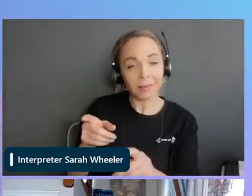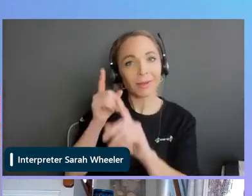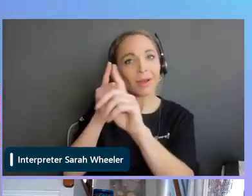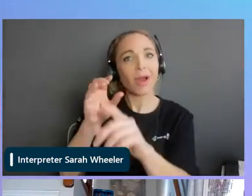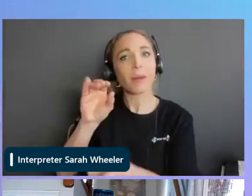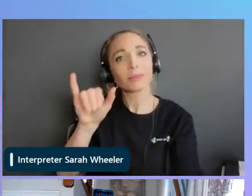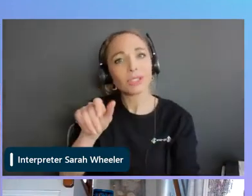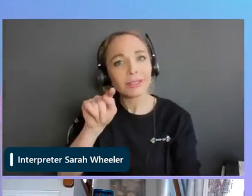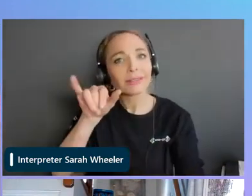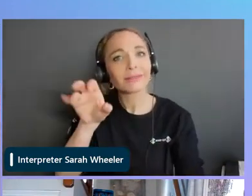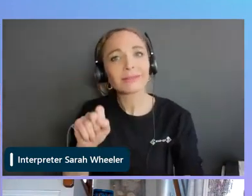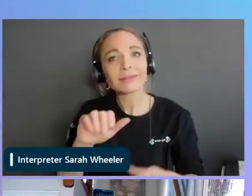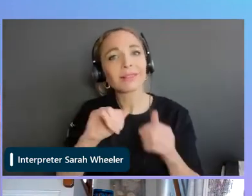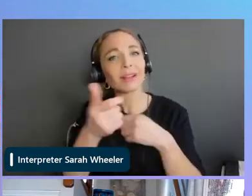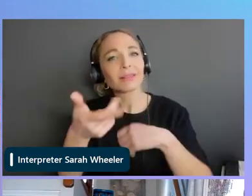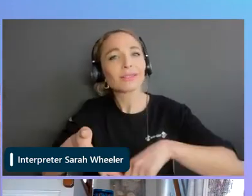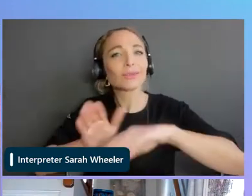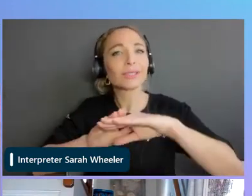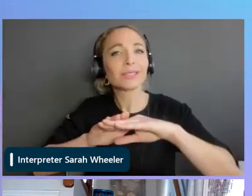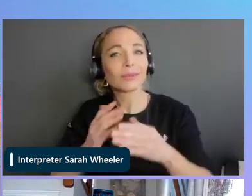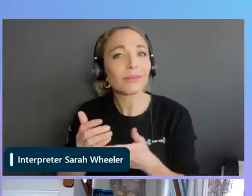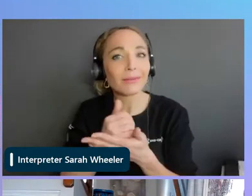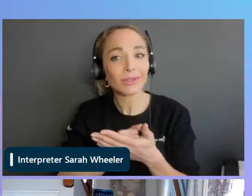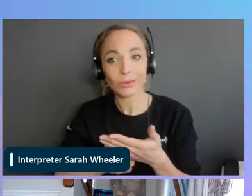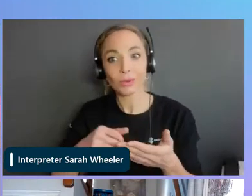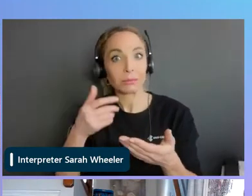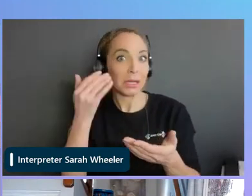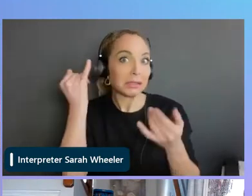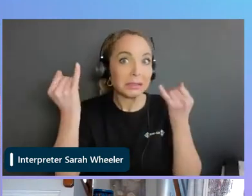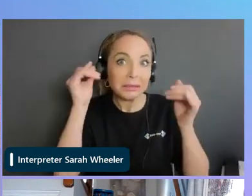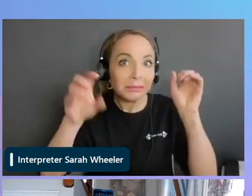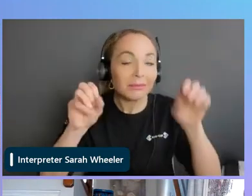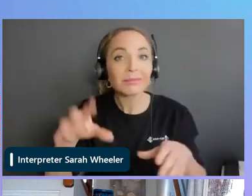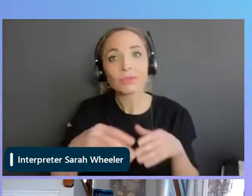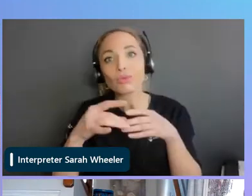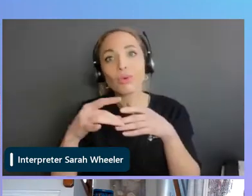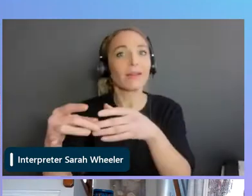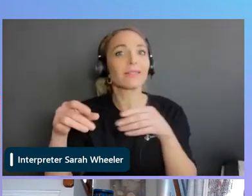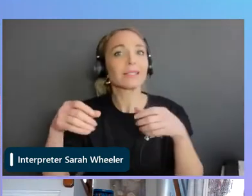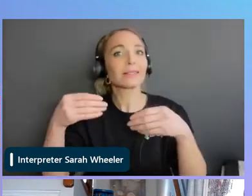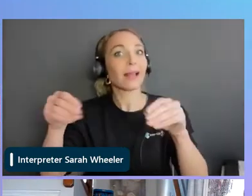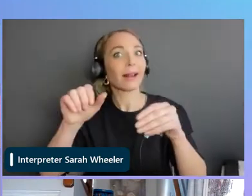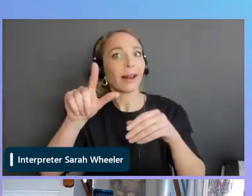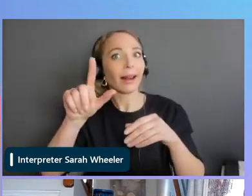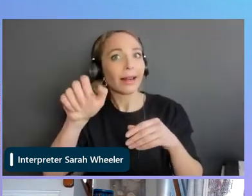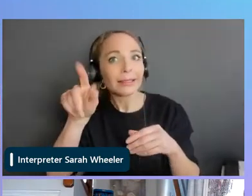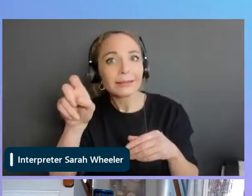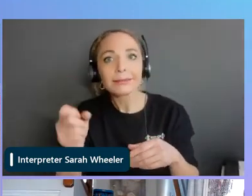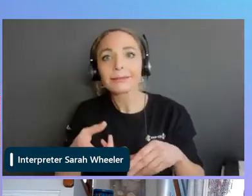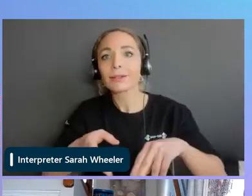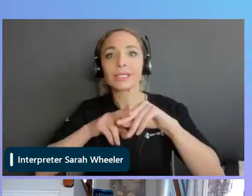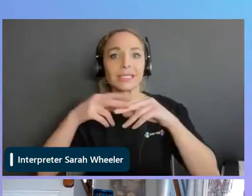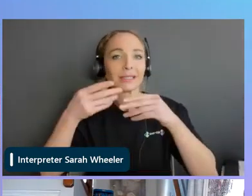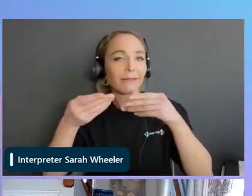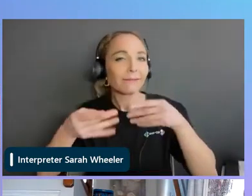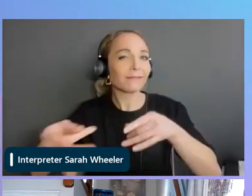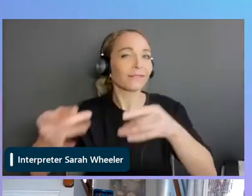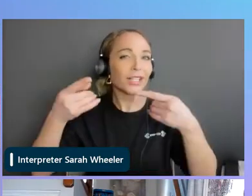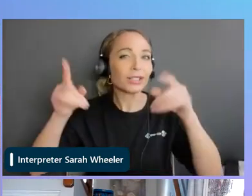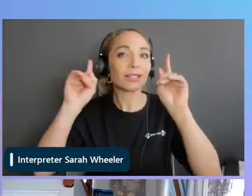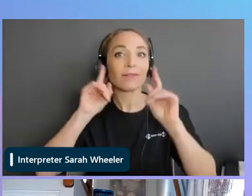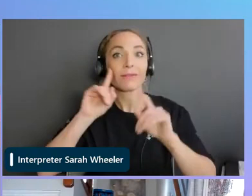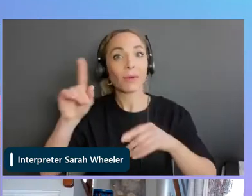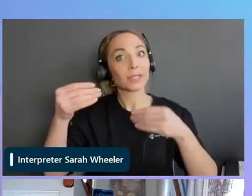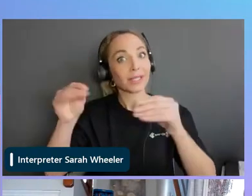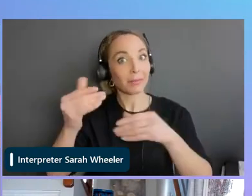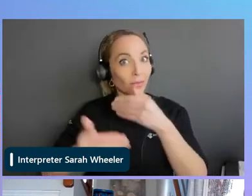revenue? Let's hear some ideas. Drive sales leads. That's one. Increase the efficiency of the sales process. That's another. So great. Strategies, the